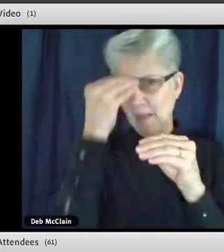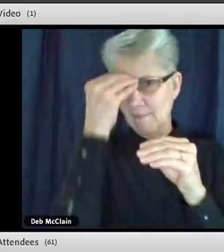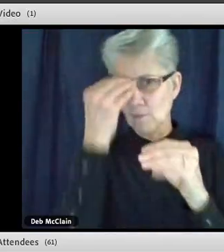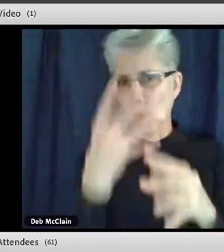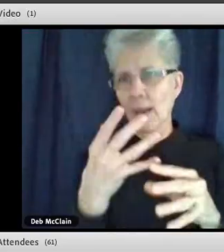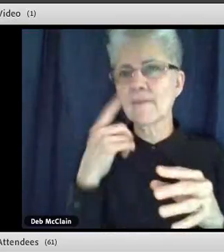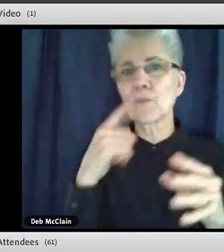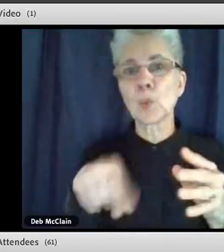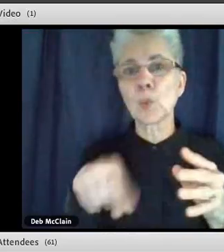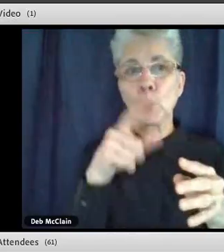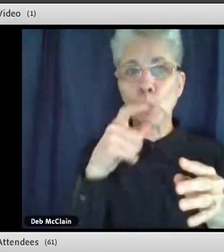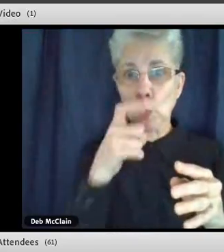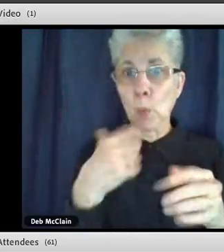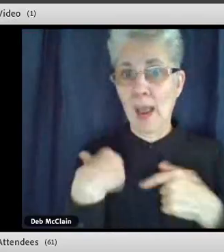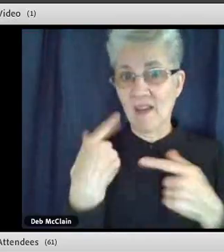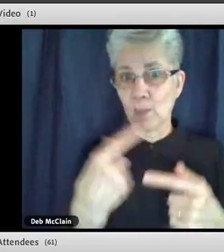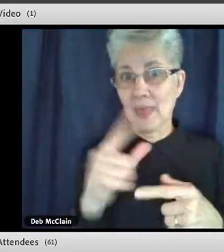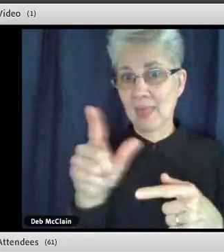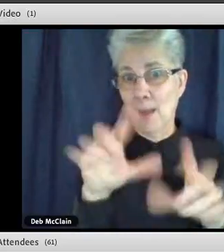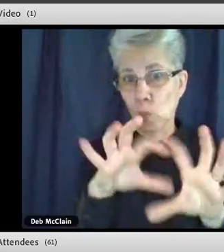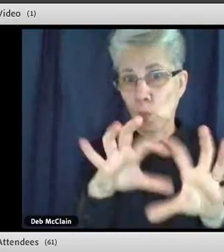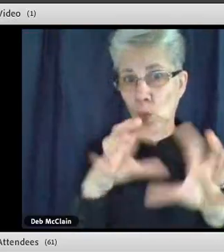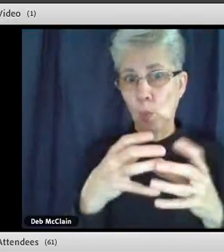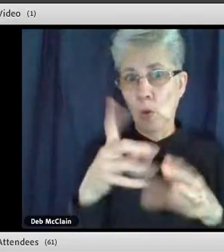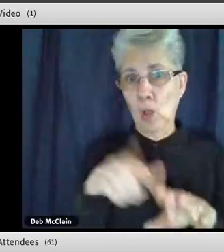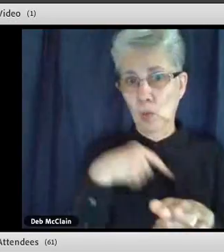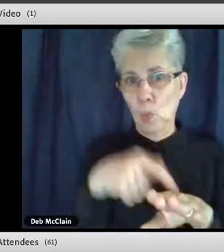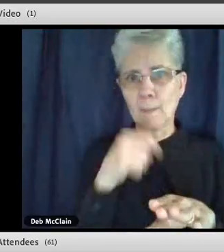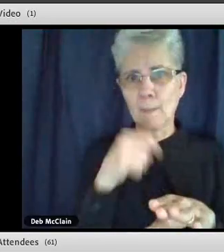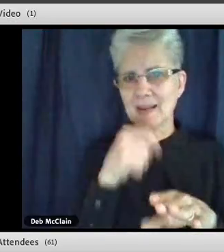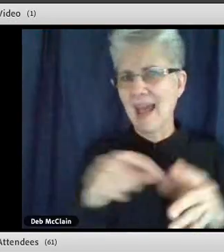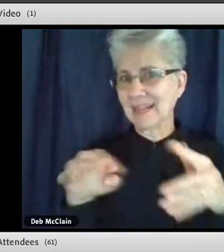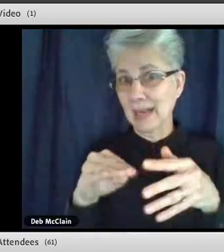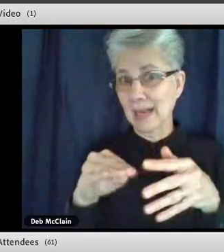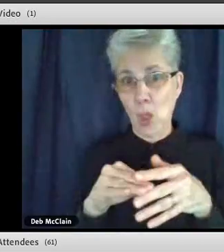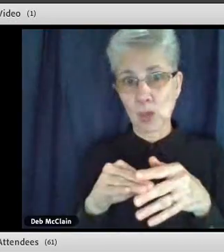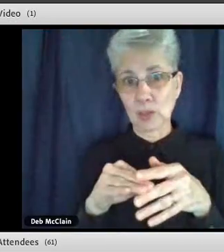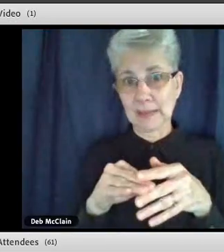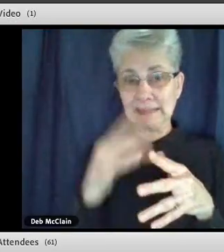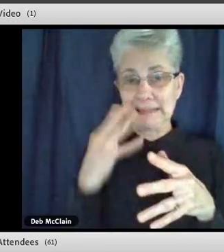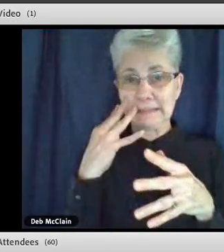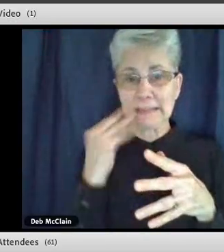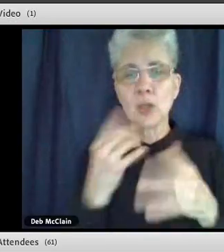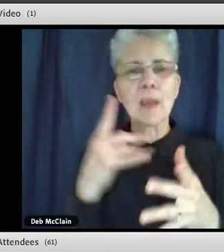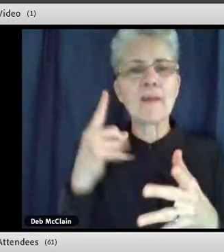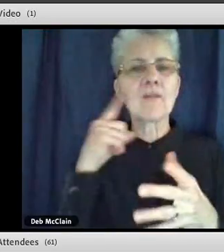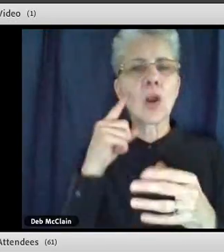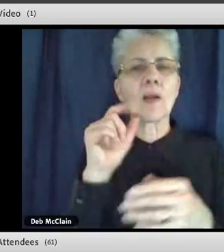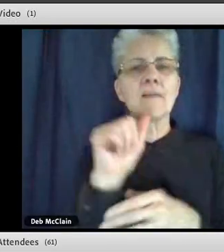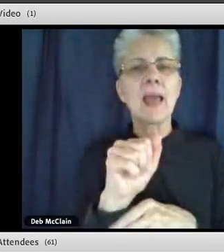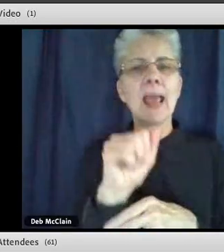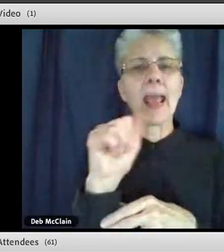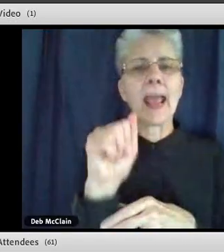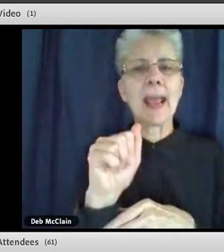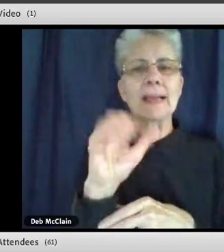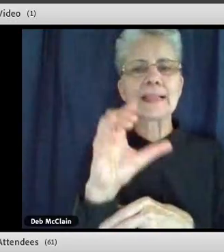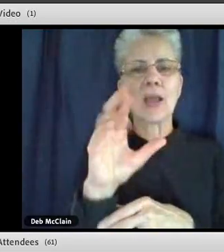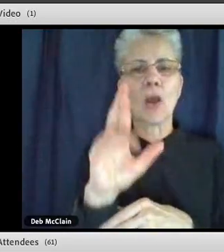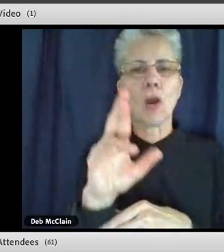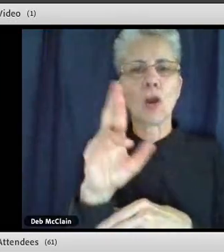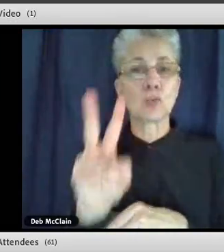those who have been in the library world a while, but maybe not in cataloging, you may have heard of AACR2, which